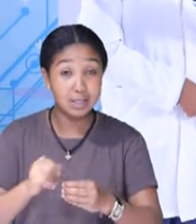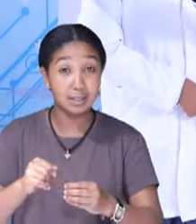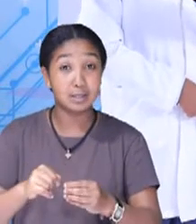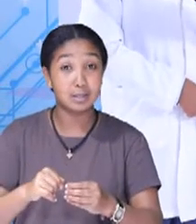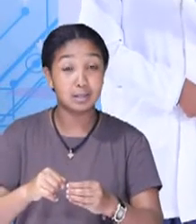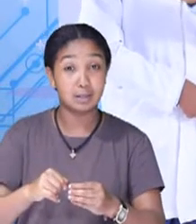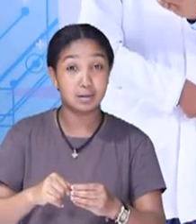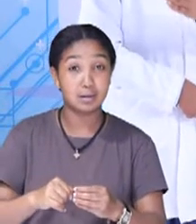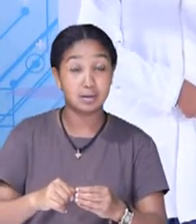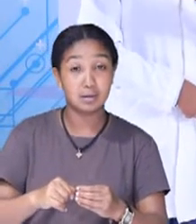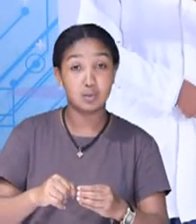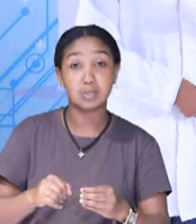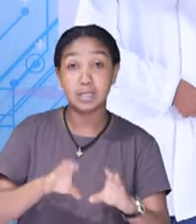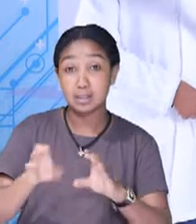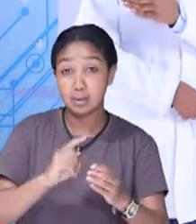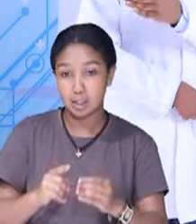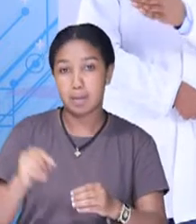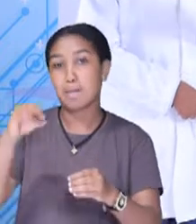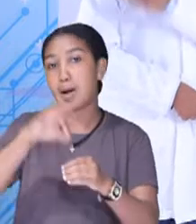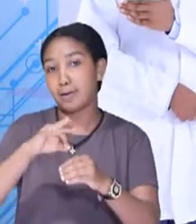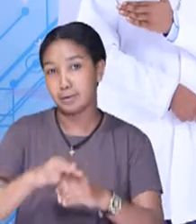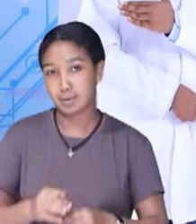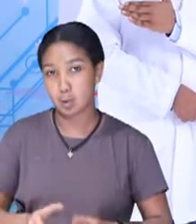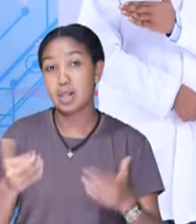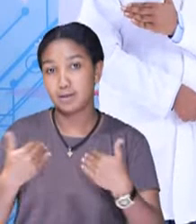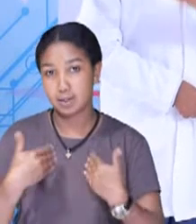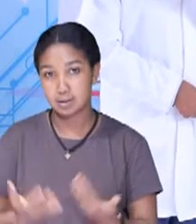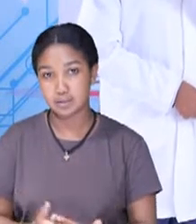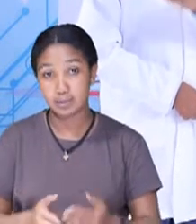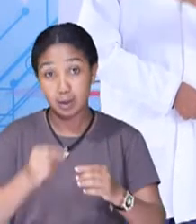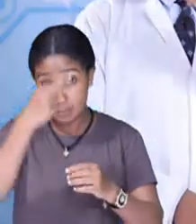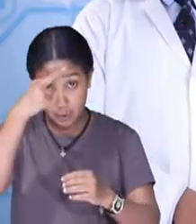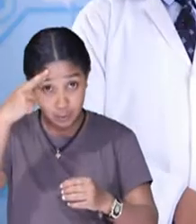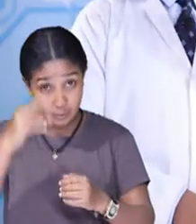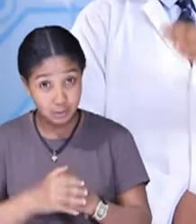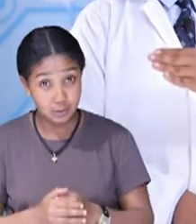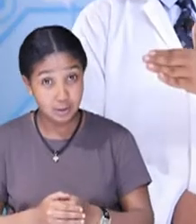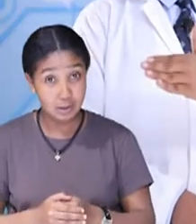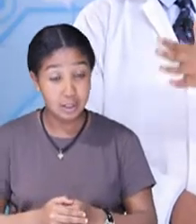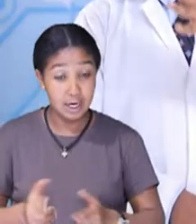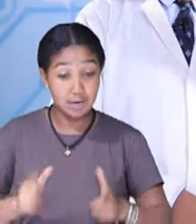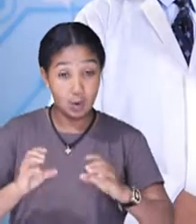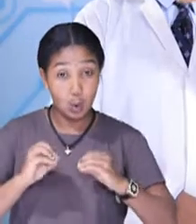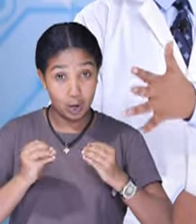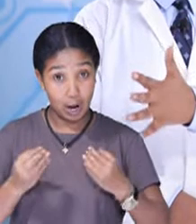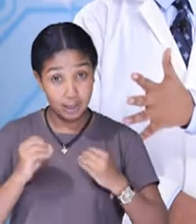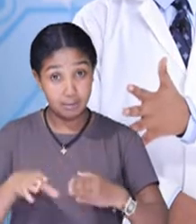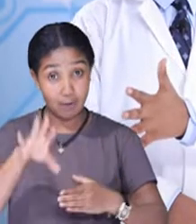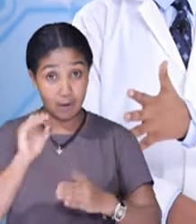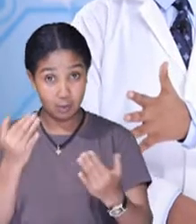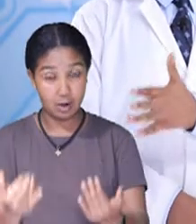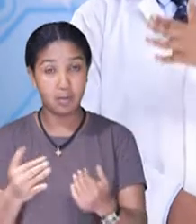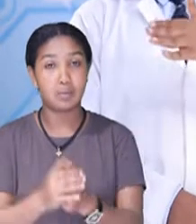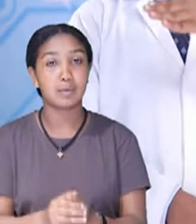the reaction which takes place in plants, which are living things. Because living organisms are found